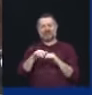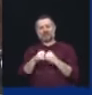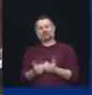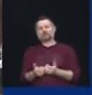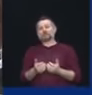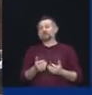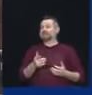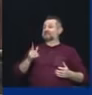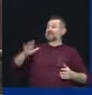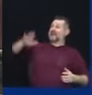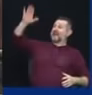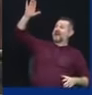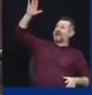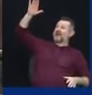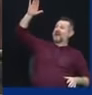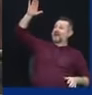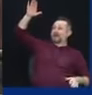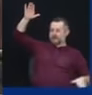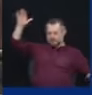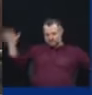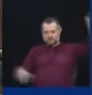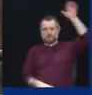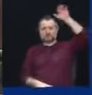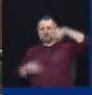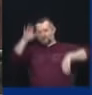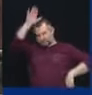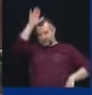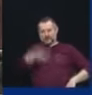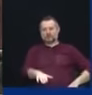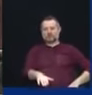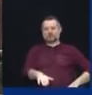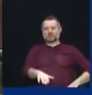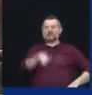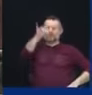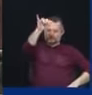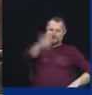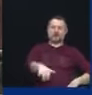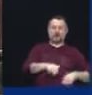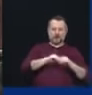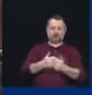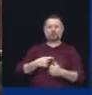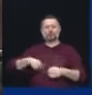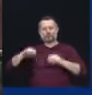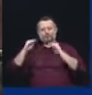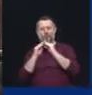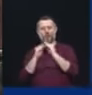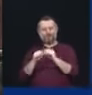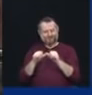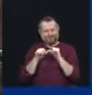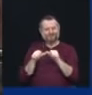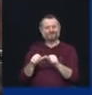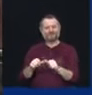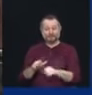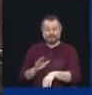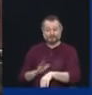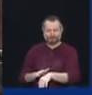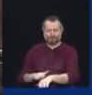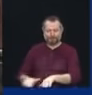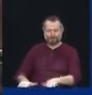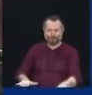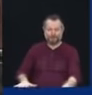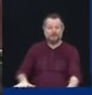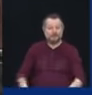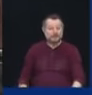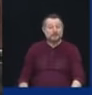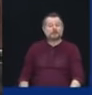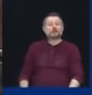down, and that's how we're going to continue to bring the COVID infection rate down. One other